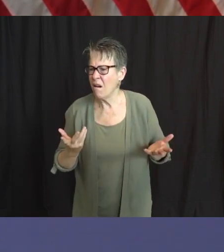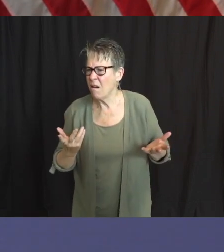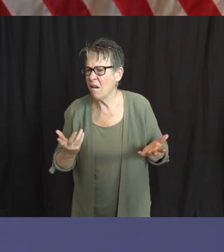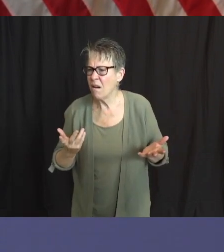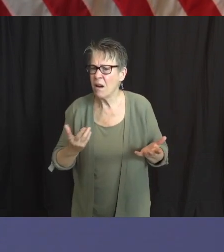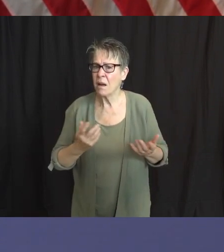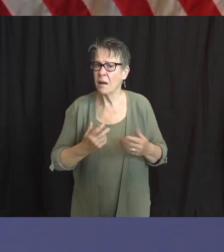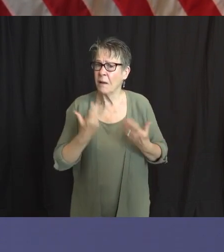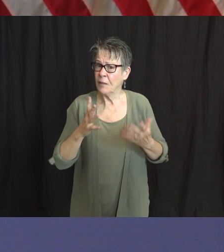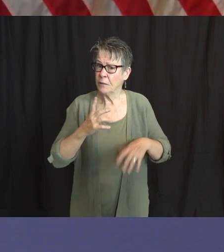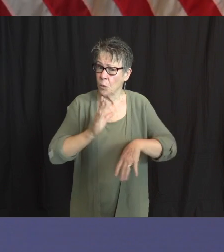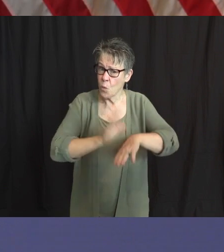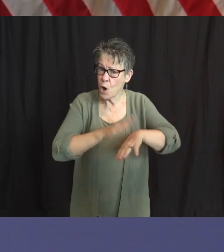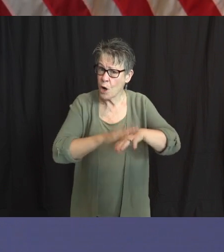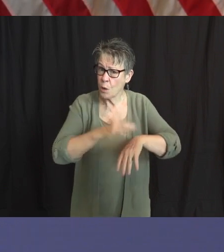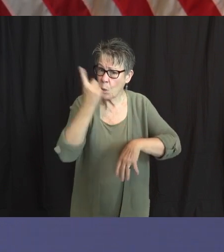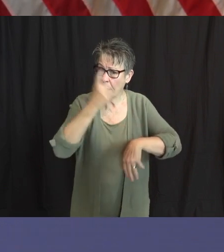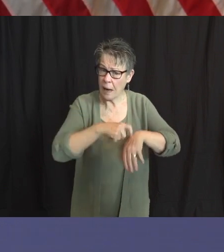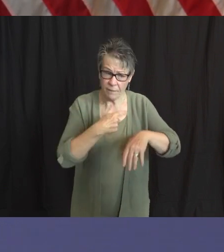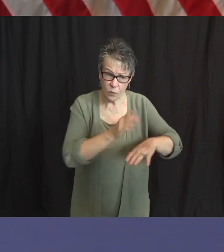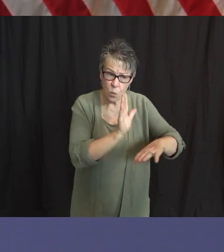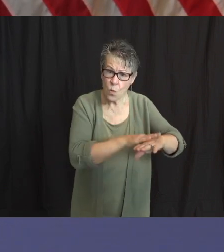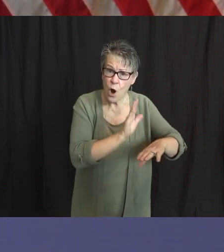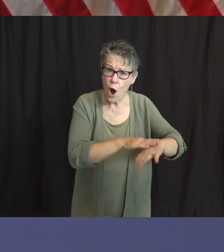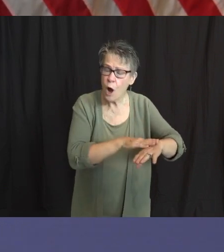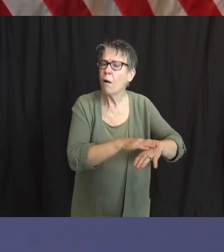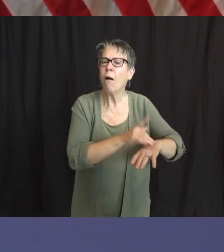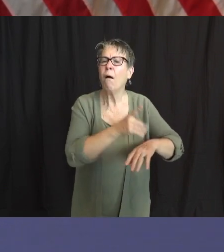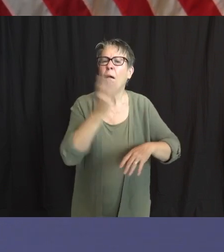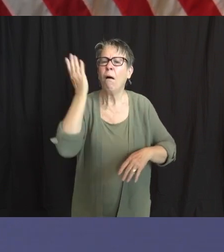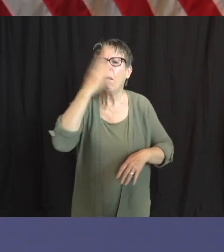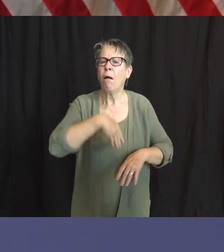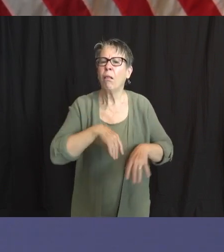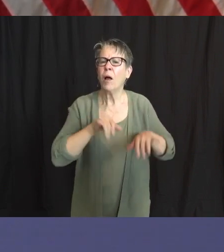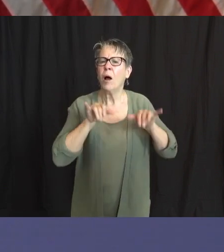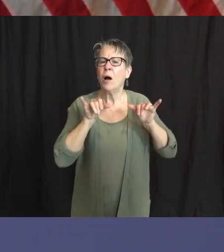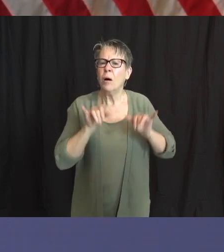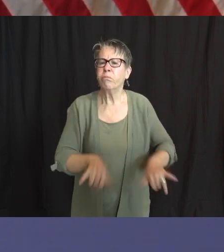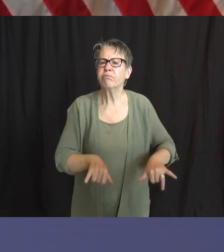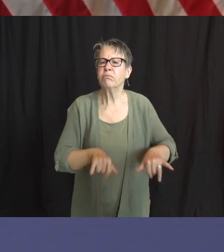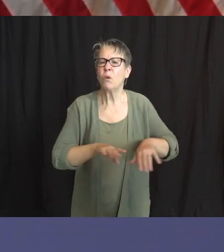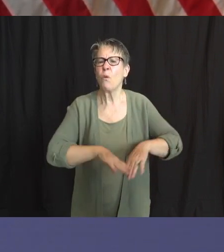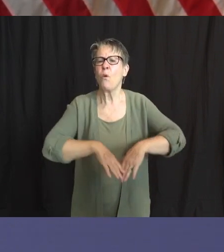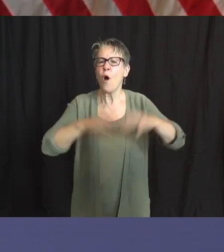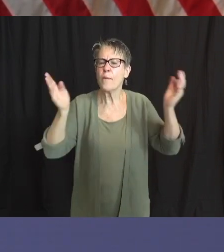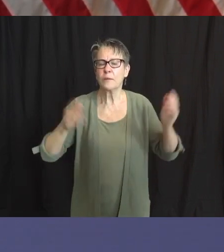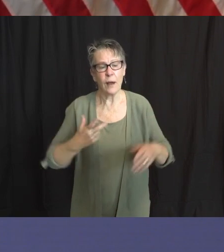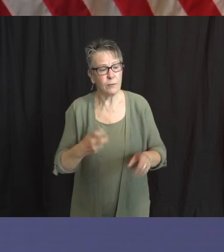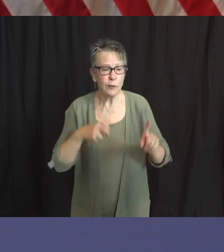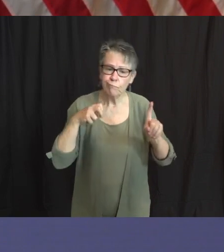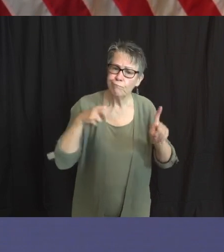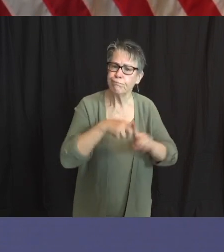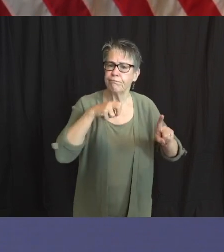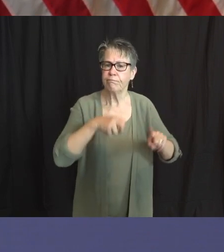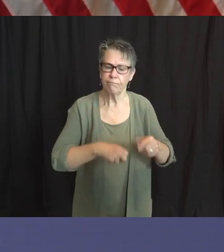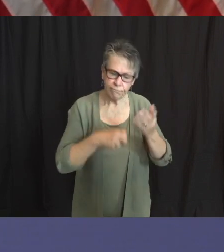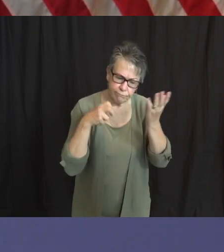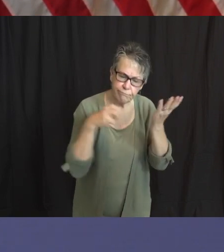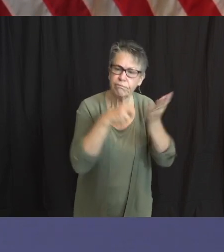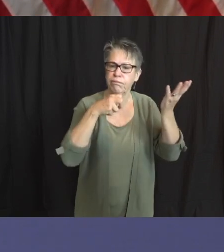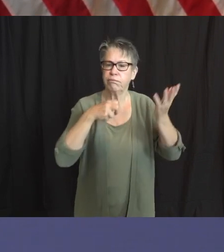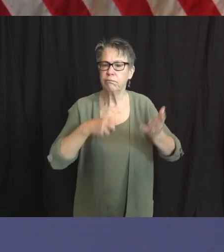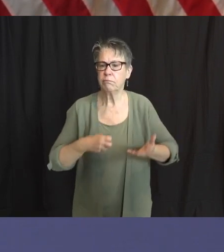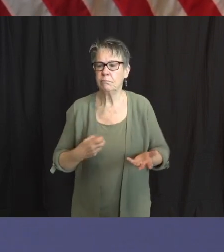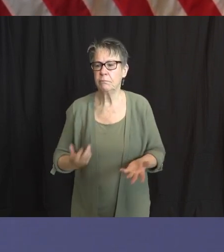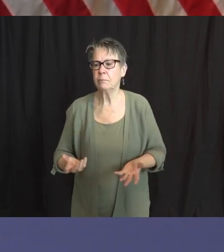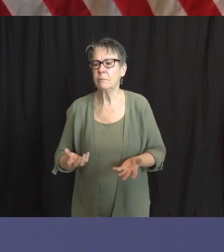get a ticket? And are you concerned, Governor, that there's a salon owner, I understand, has announced that she's going to